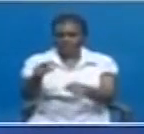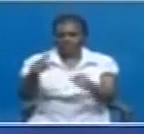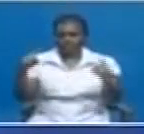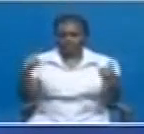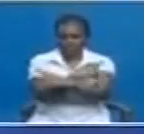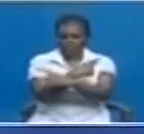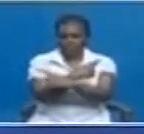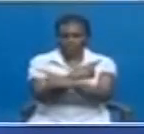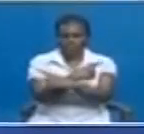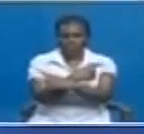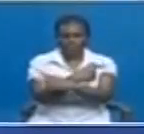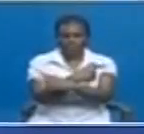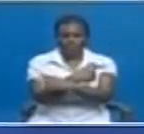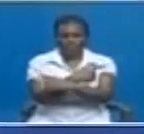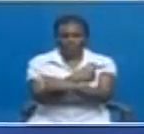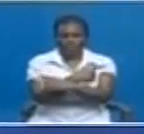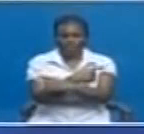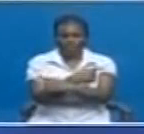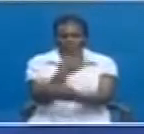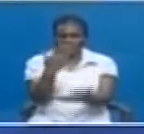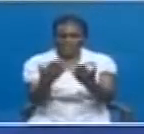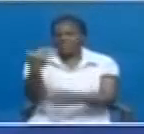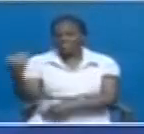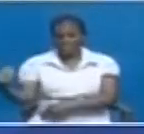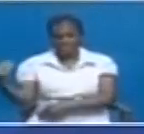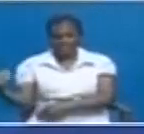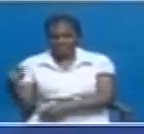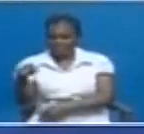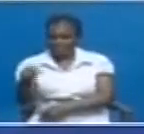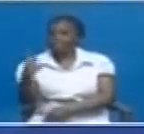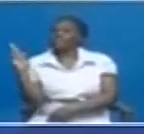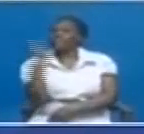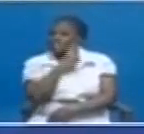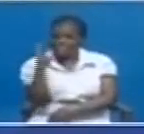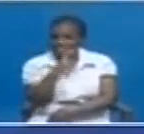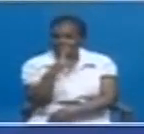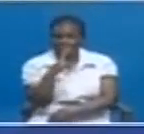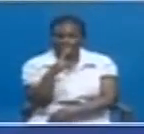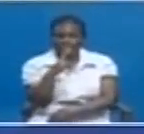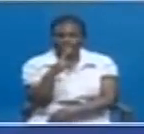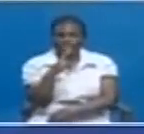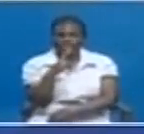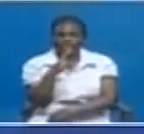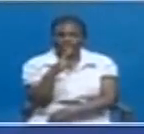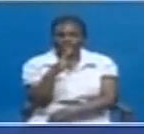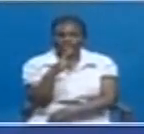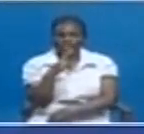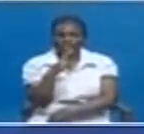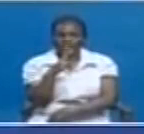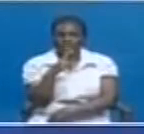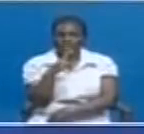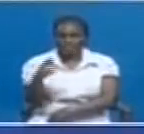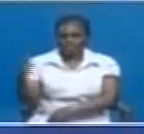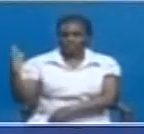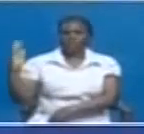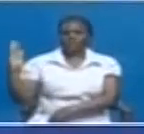controversial subject. Sometimes also your students are also a threat to communities, and